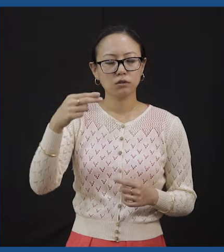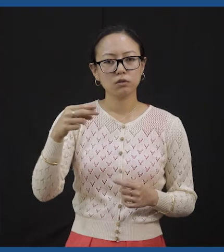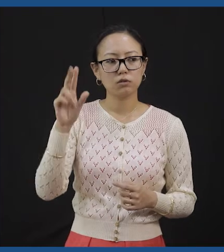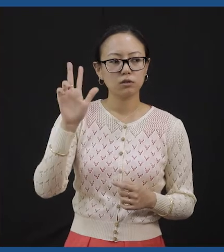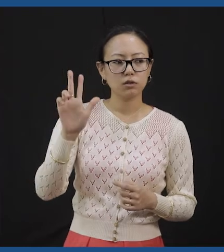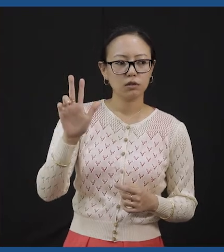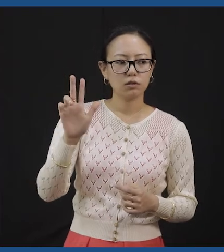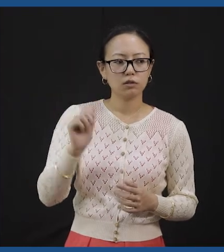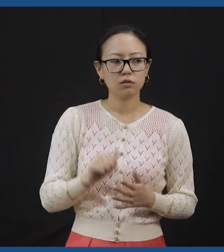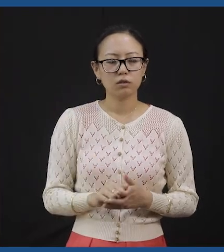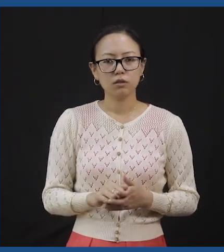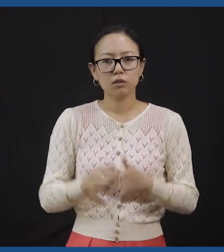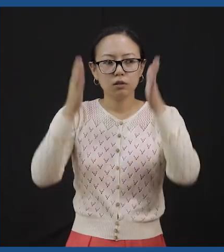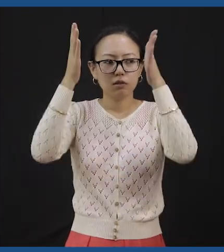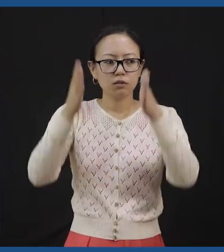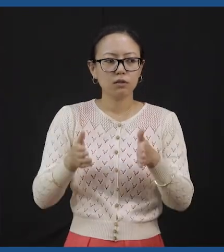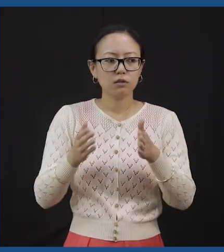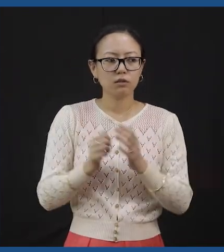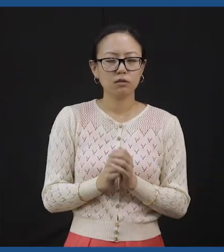So 11 minus 6 will be